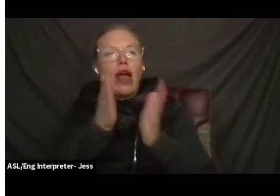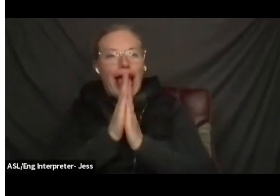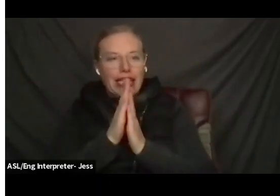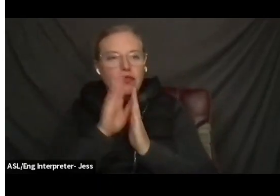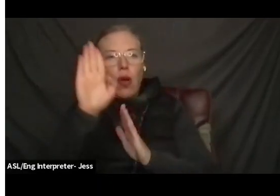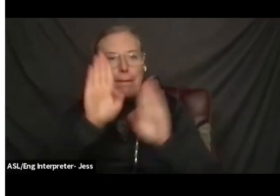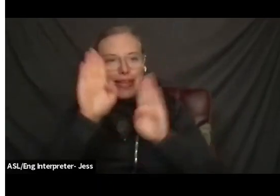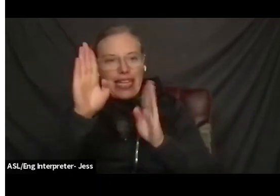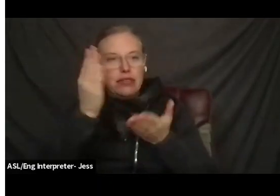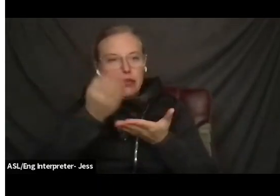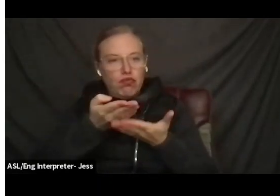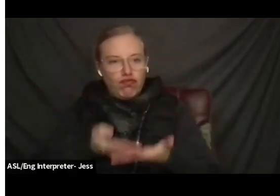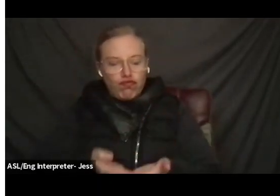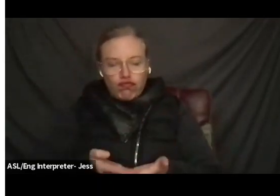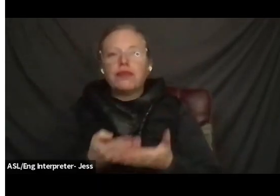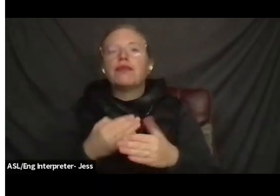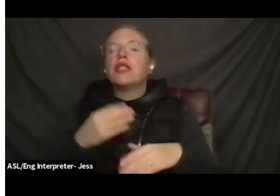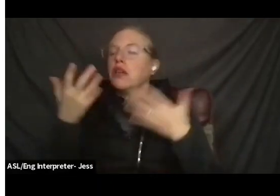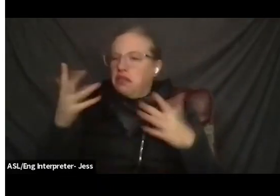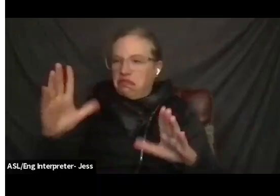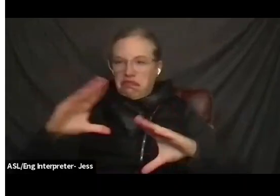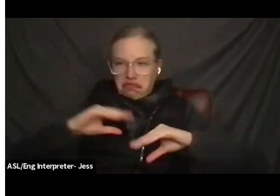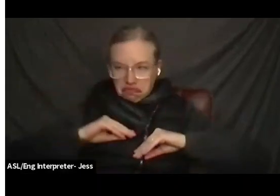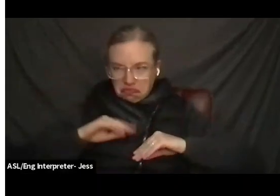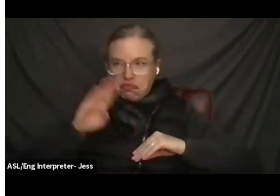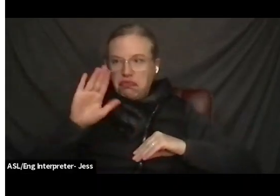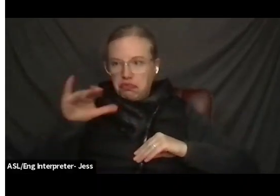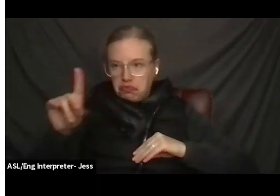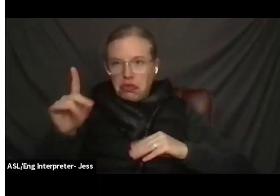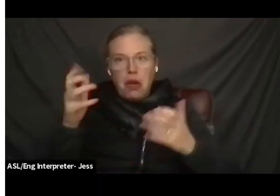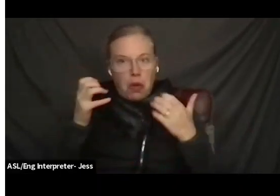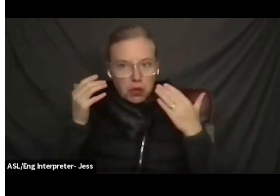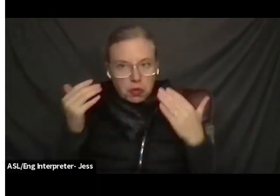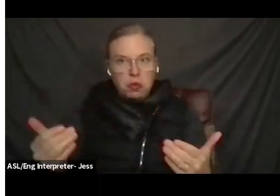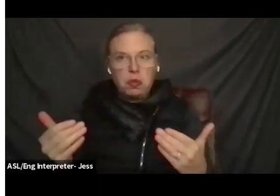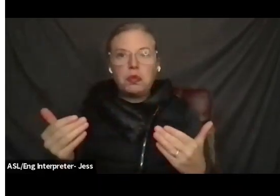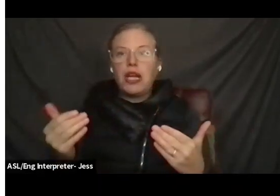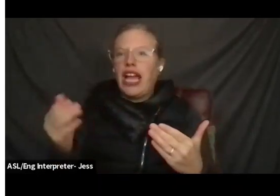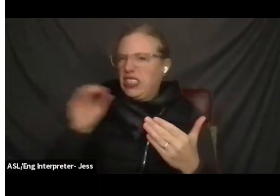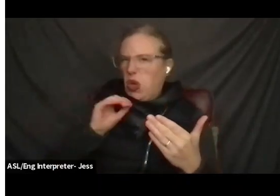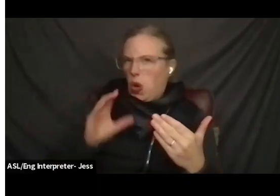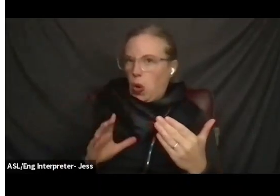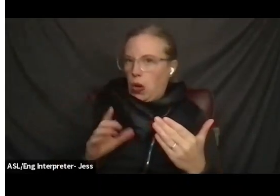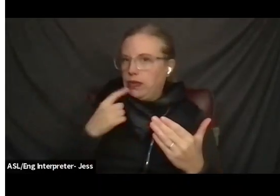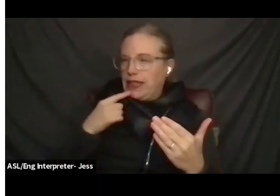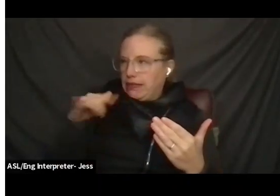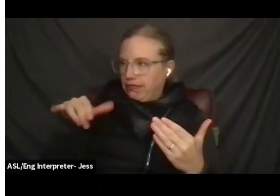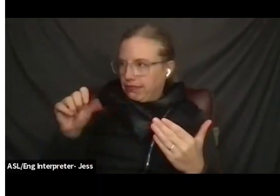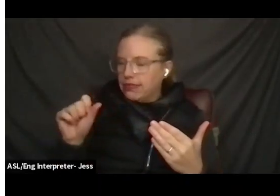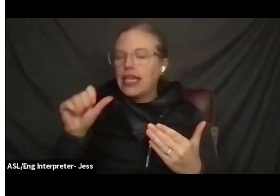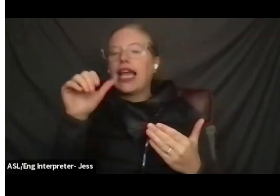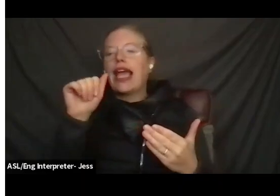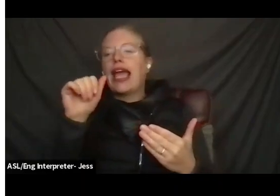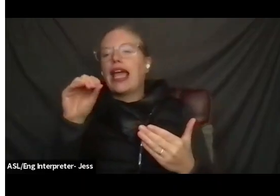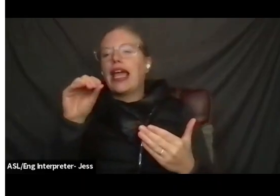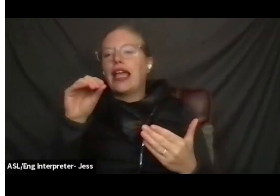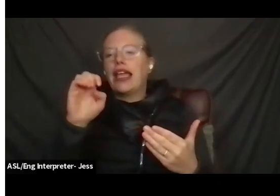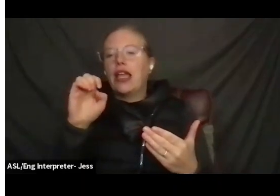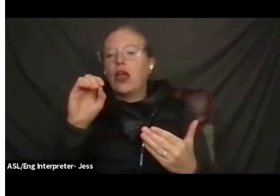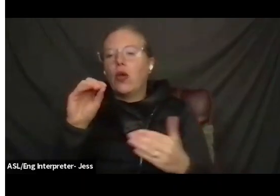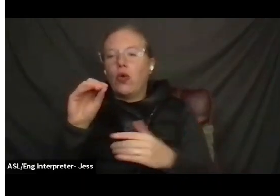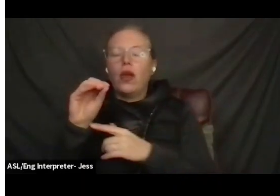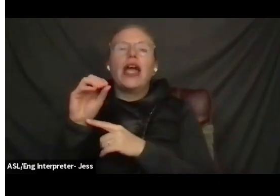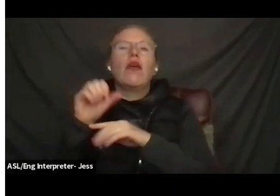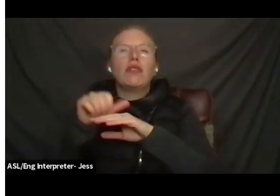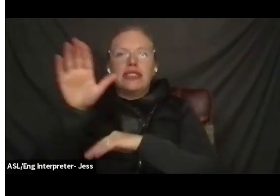project. Once we have a bid that you've approved and would like to move forward with, AEOA submits the loan to Minnesota Housing for a